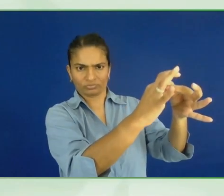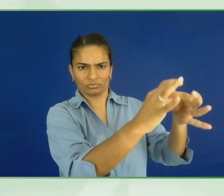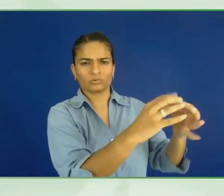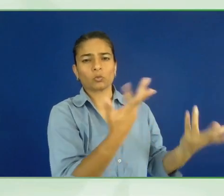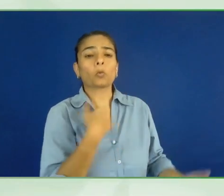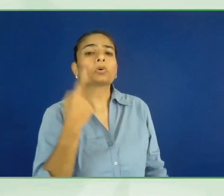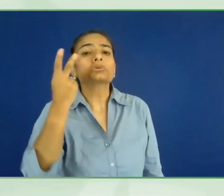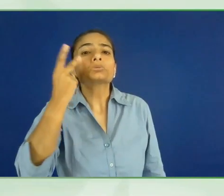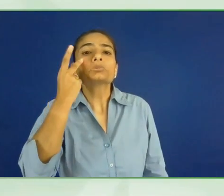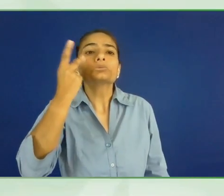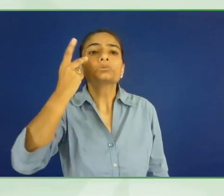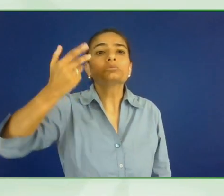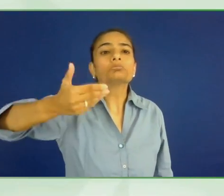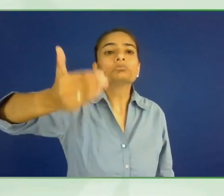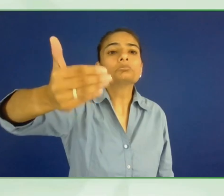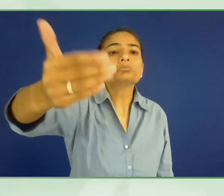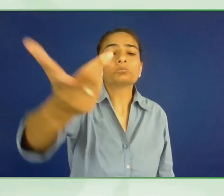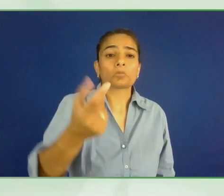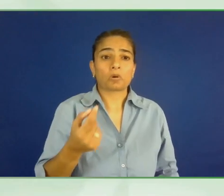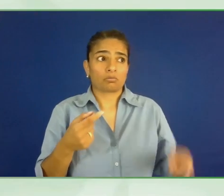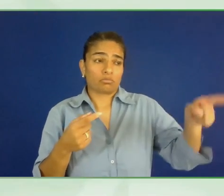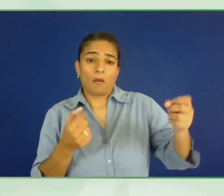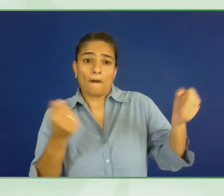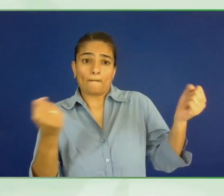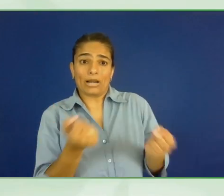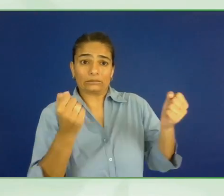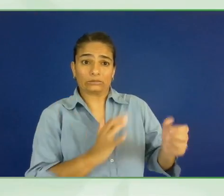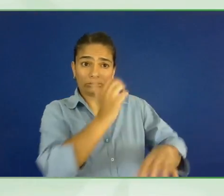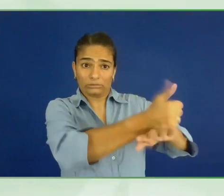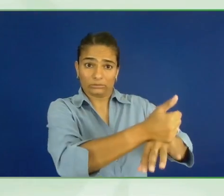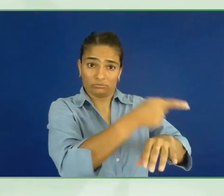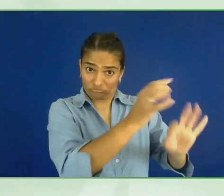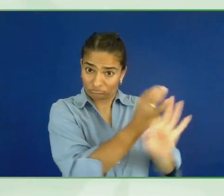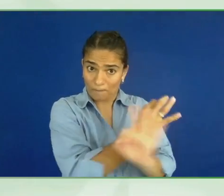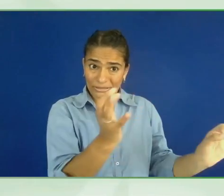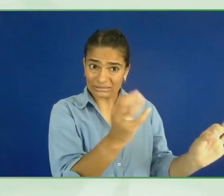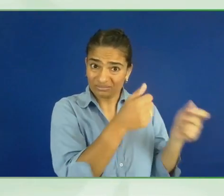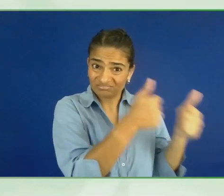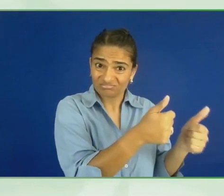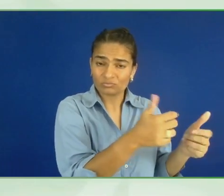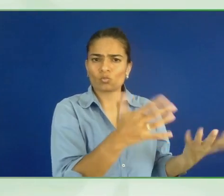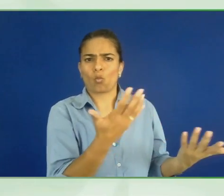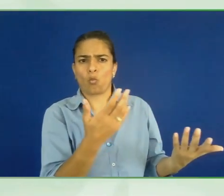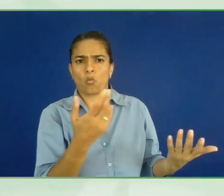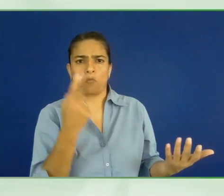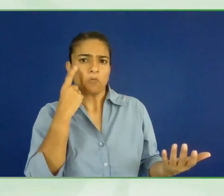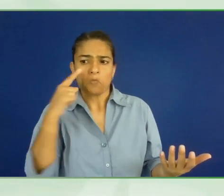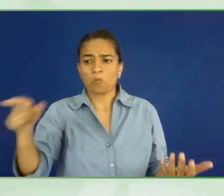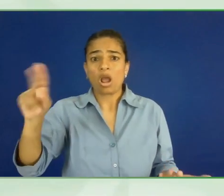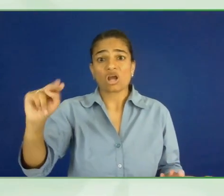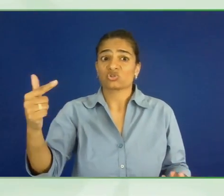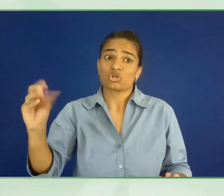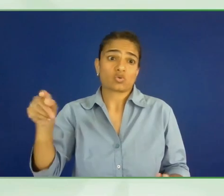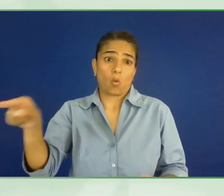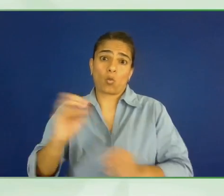is, the practice looks like that NGOs without any systematic